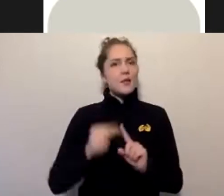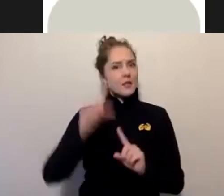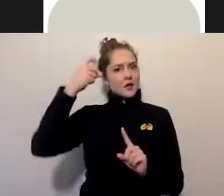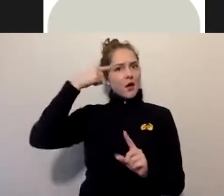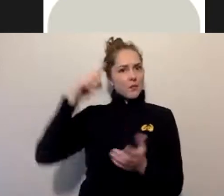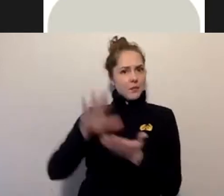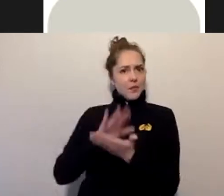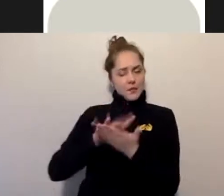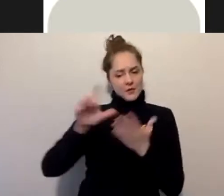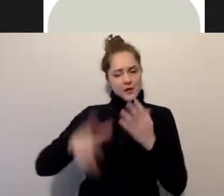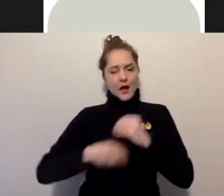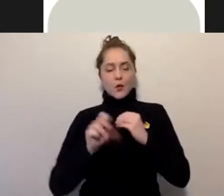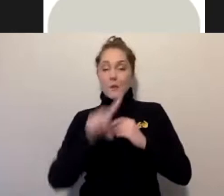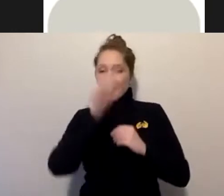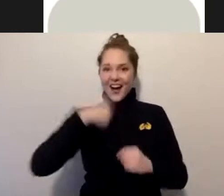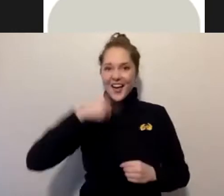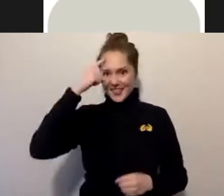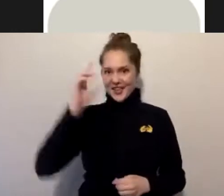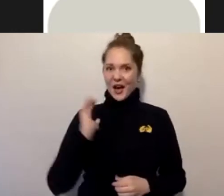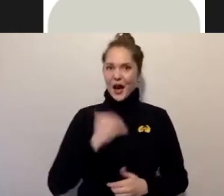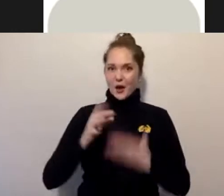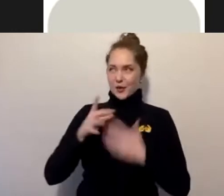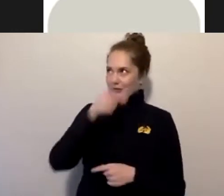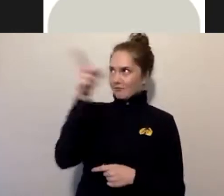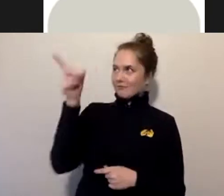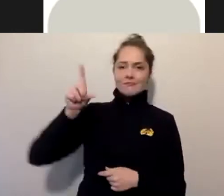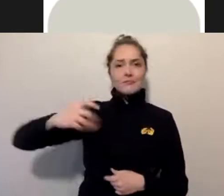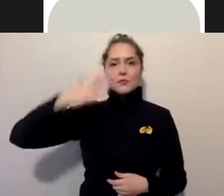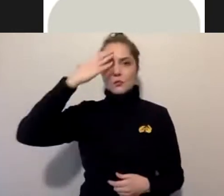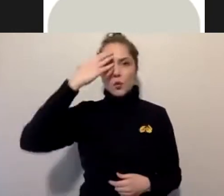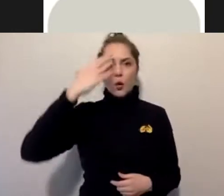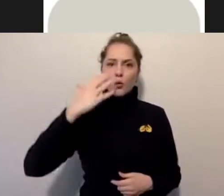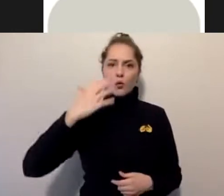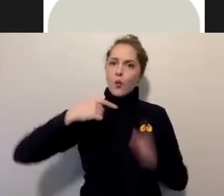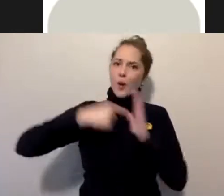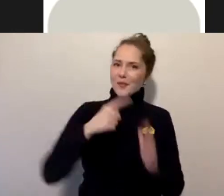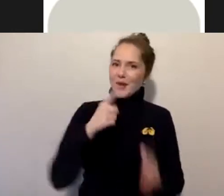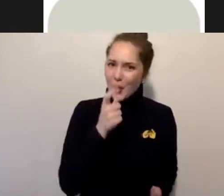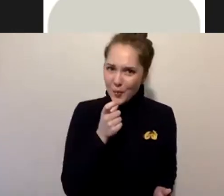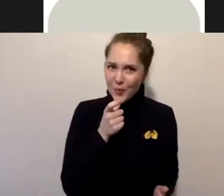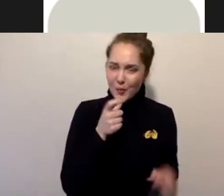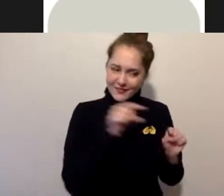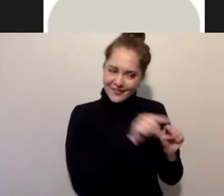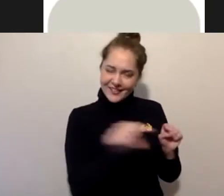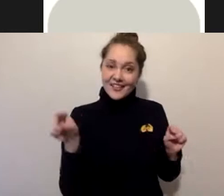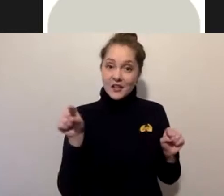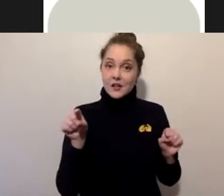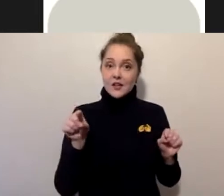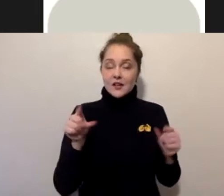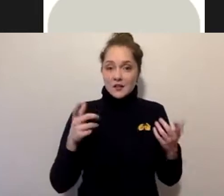forms, because I think that our leaders need to know who we represent in the community should we be